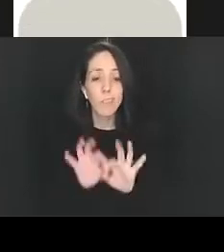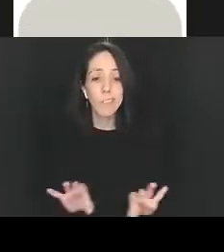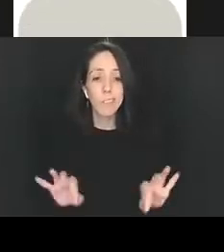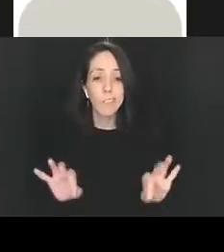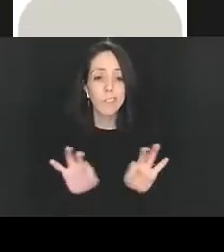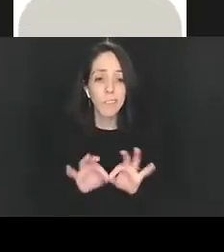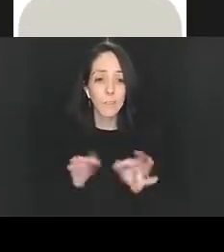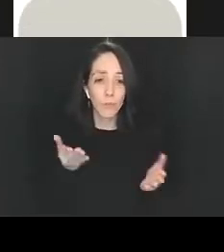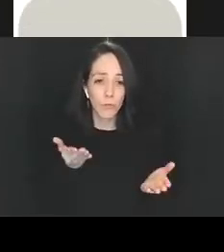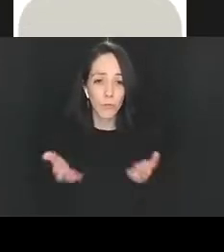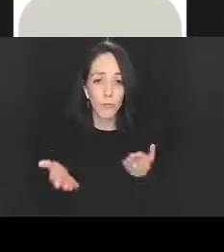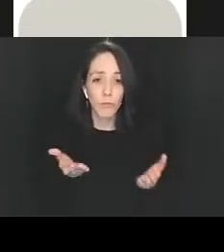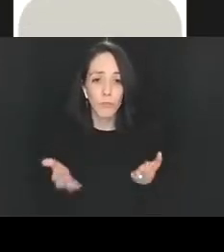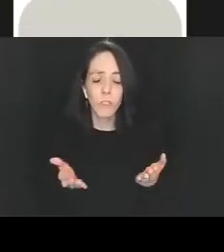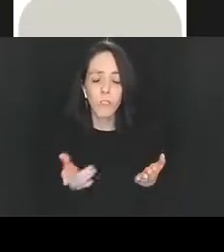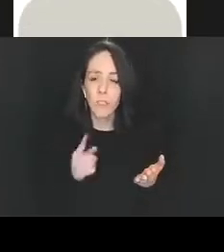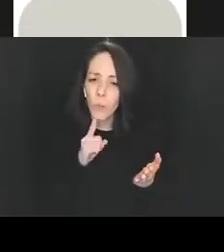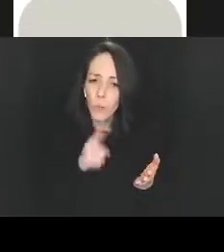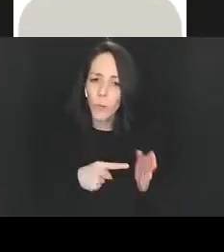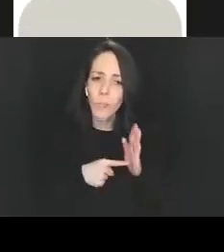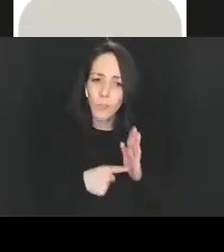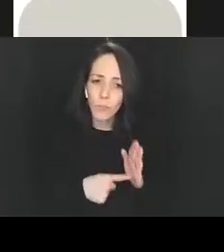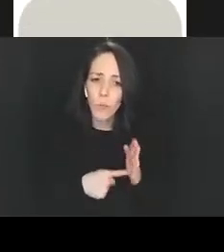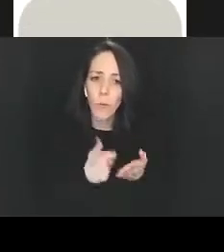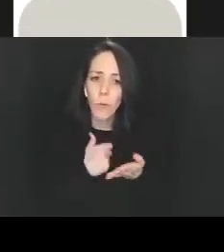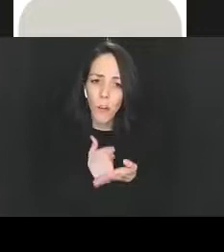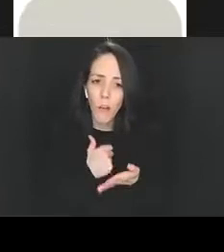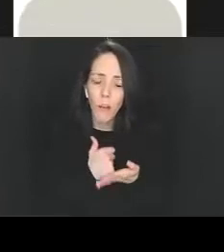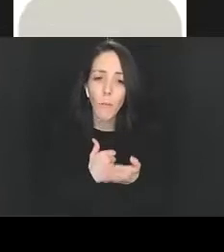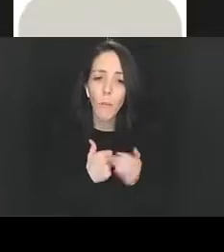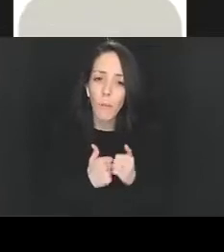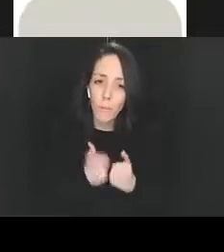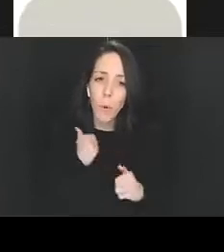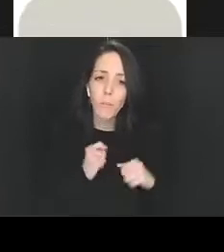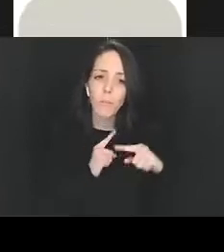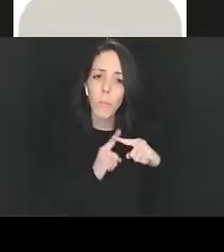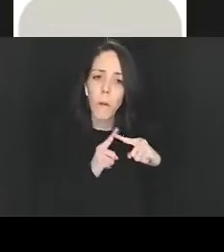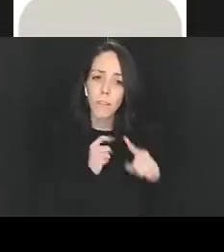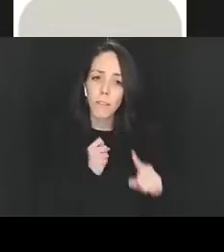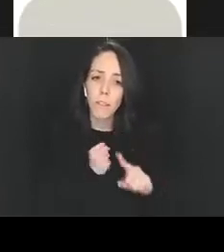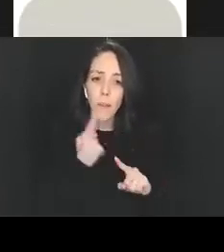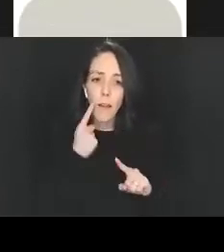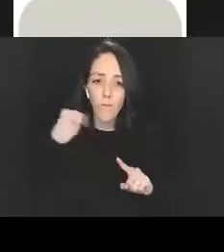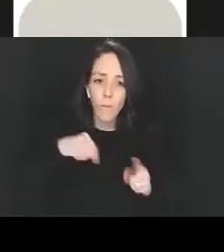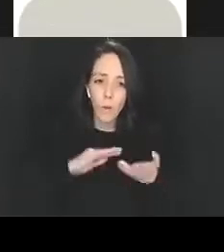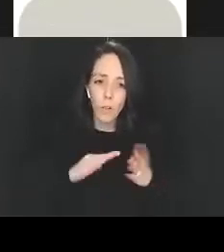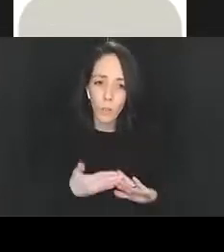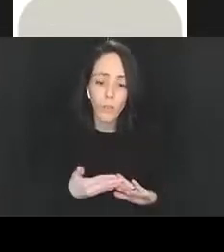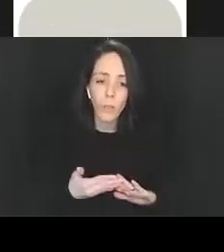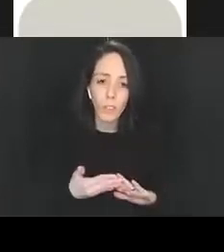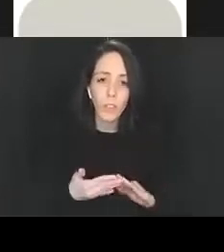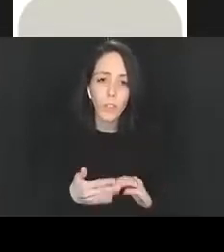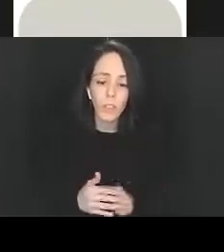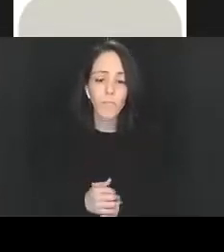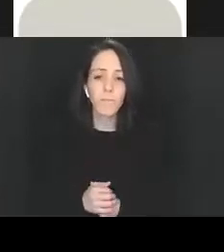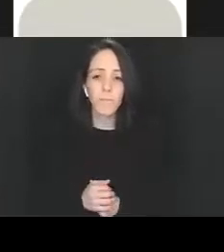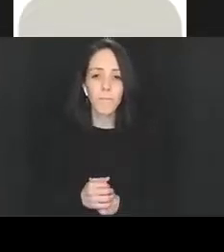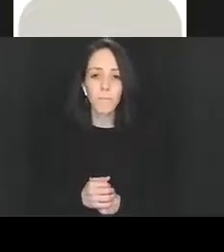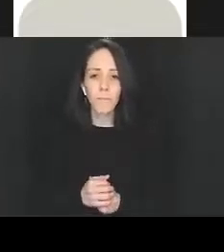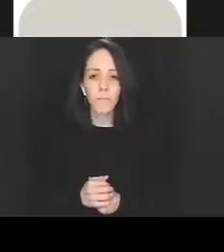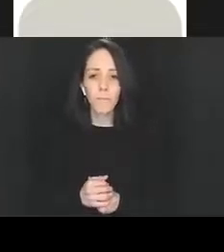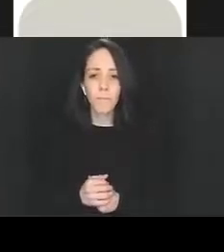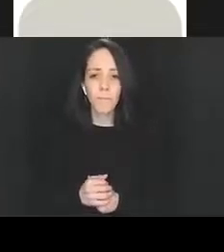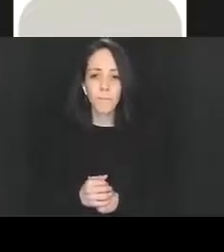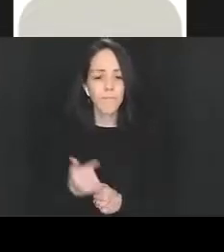services that really yield the most positive impact for our community. And I know it's